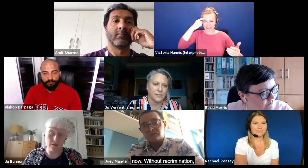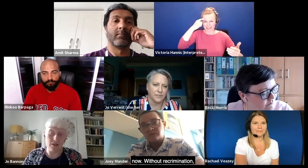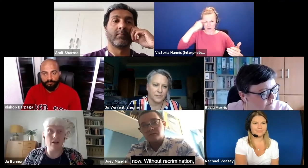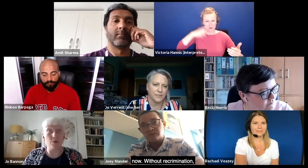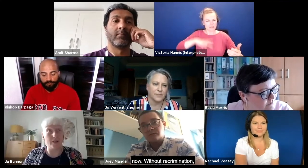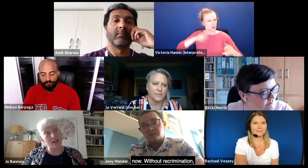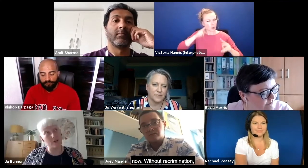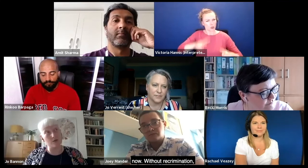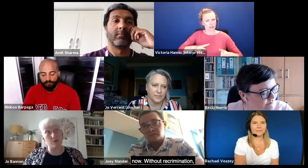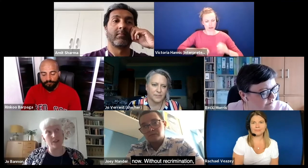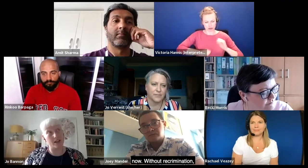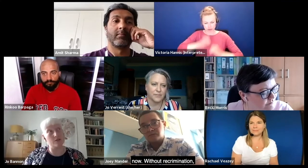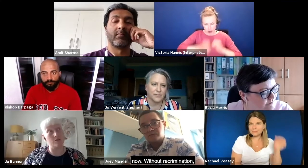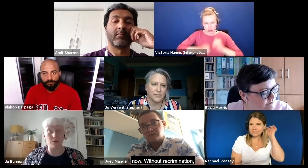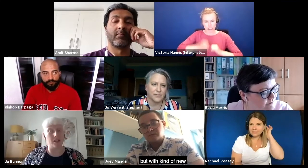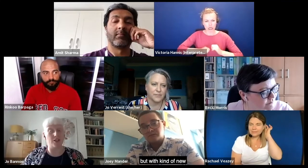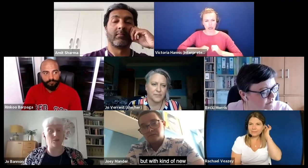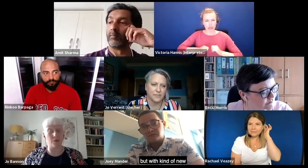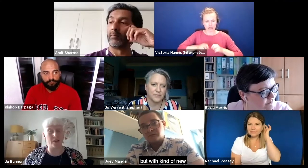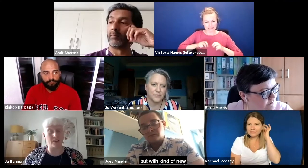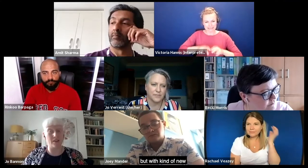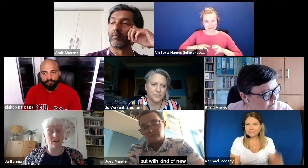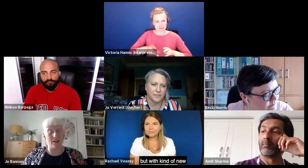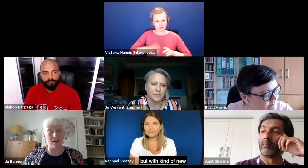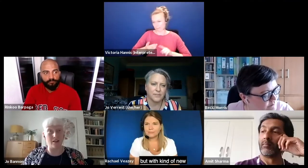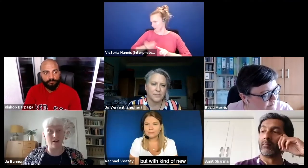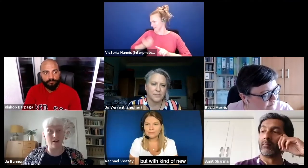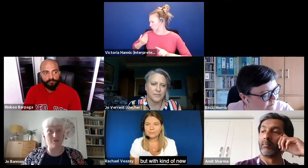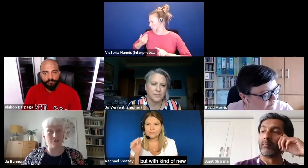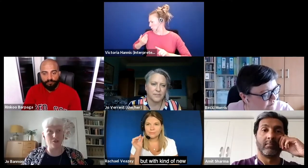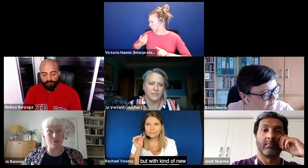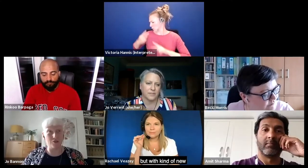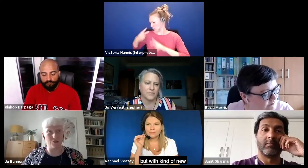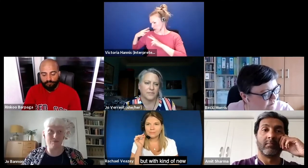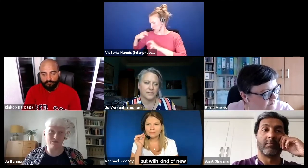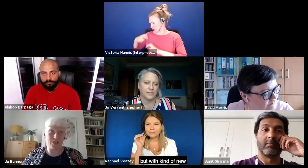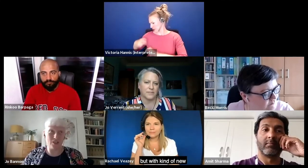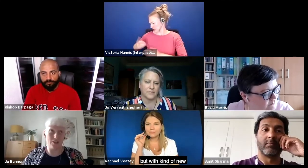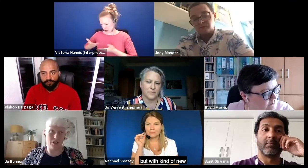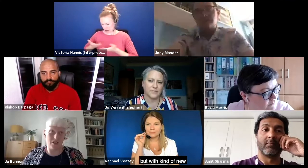now, without recrimination, but with a kind of